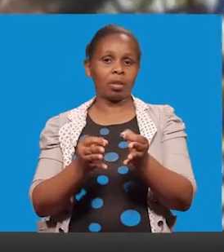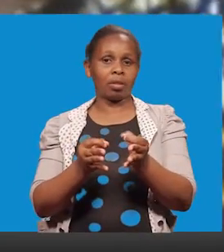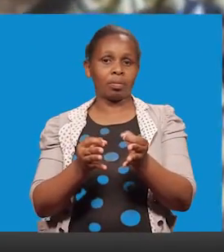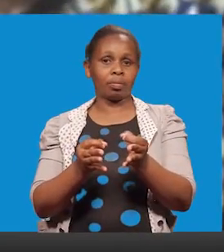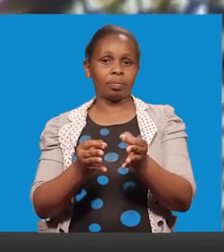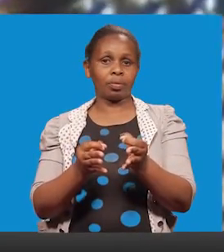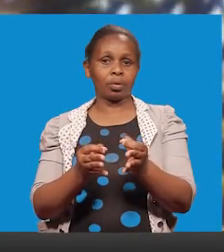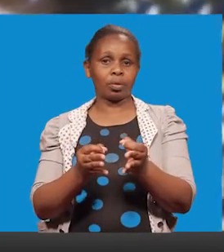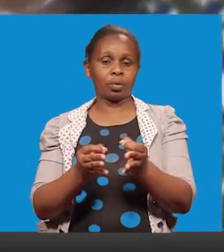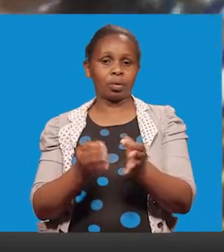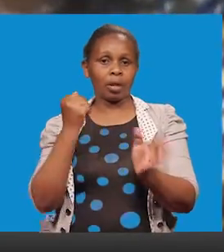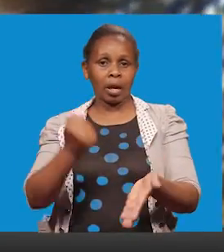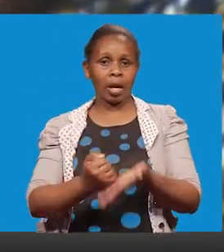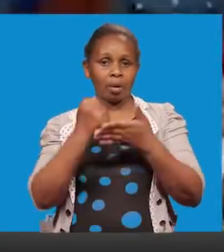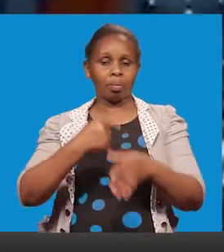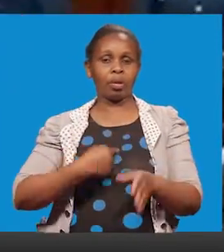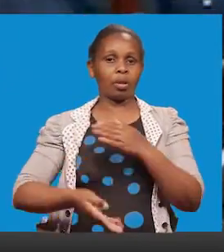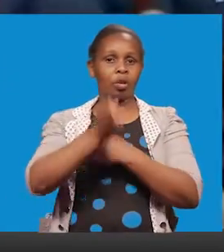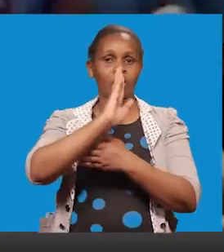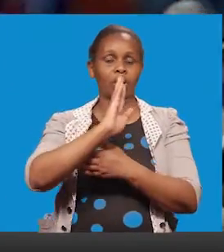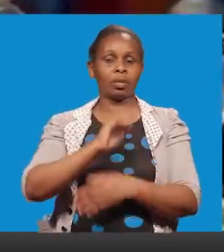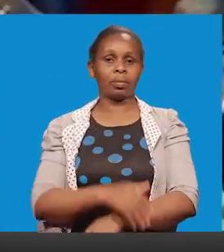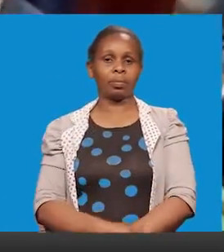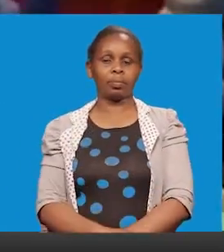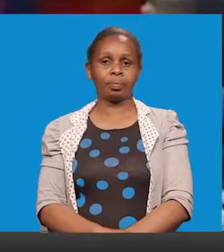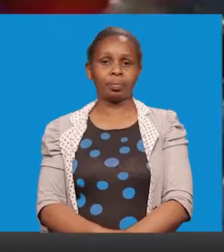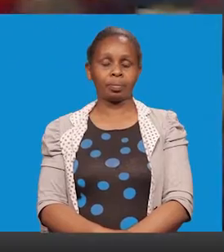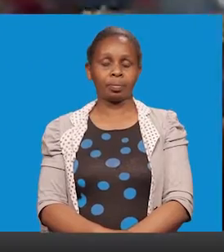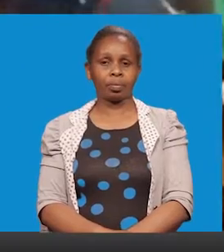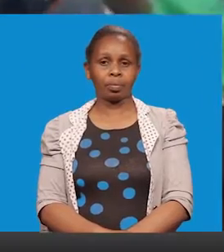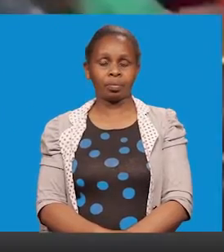me God. Thank